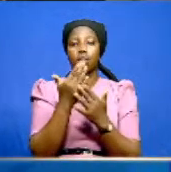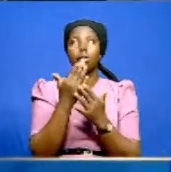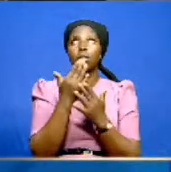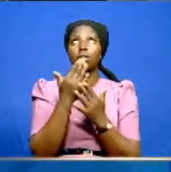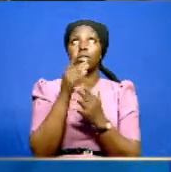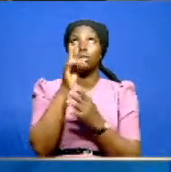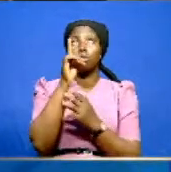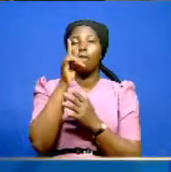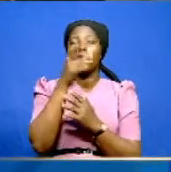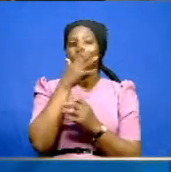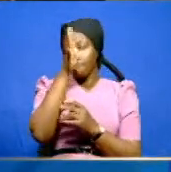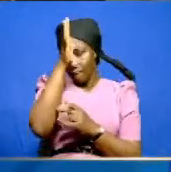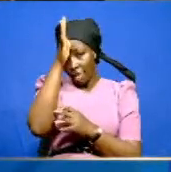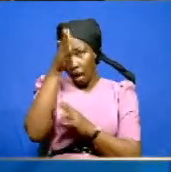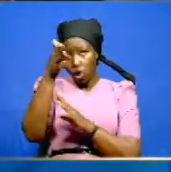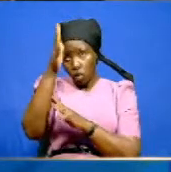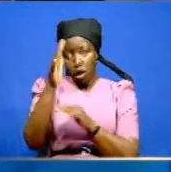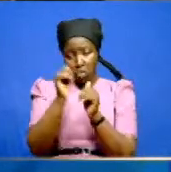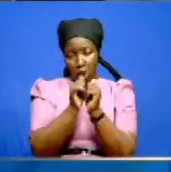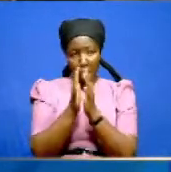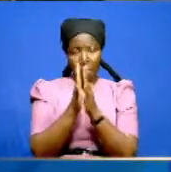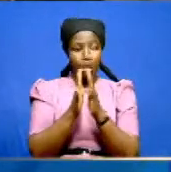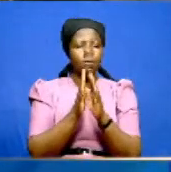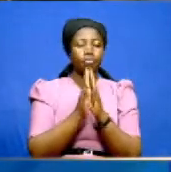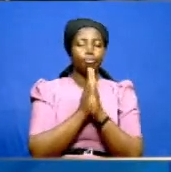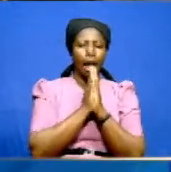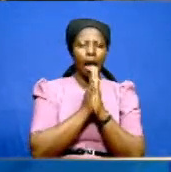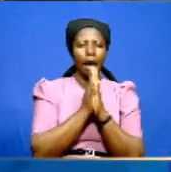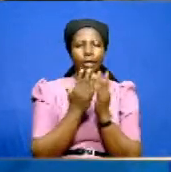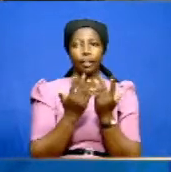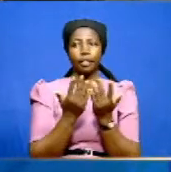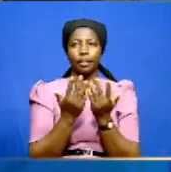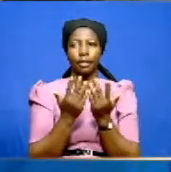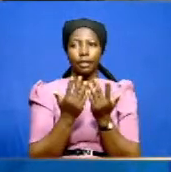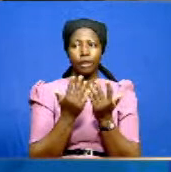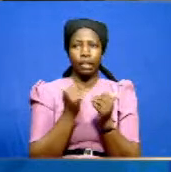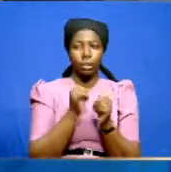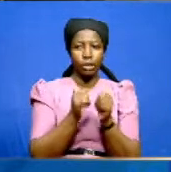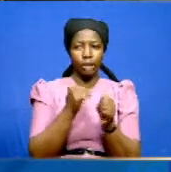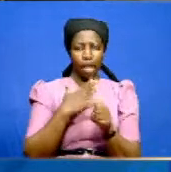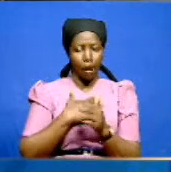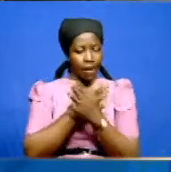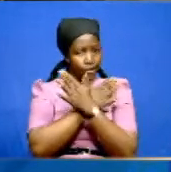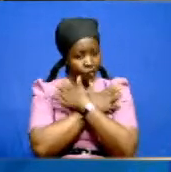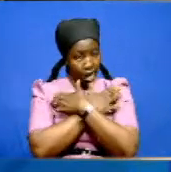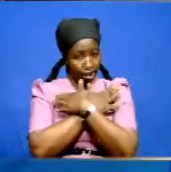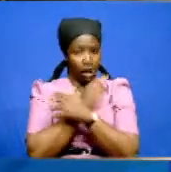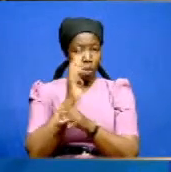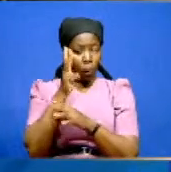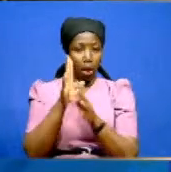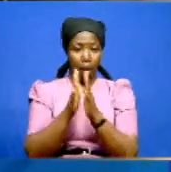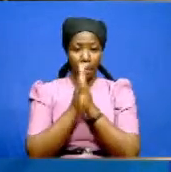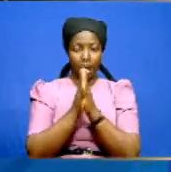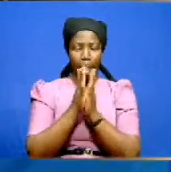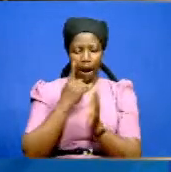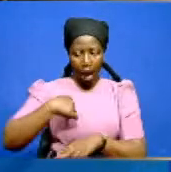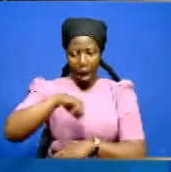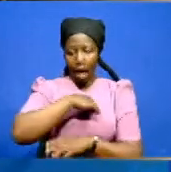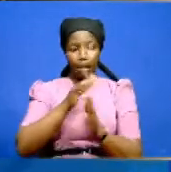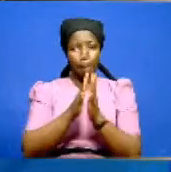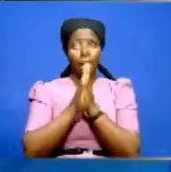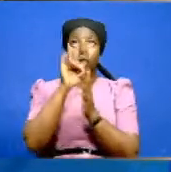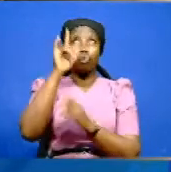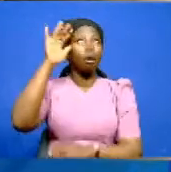everything. Together with the prayers that my colleague shall be praying, we pray that may you hear